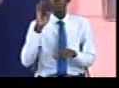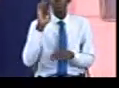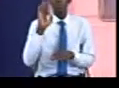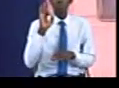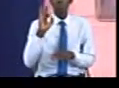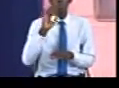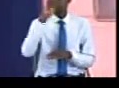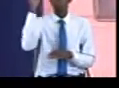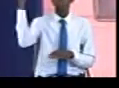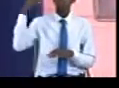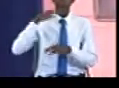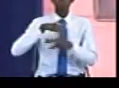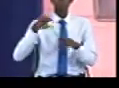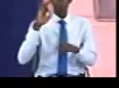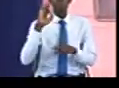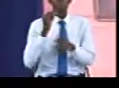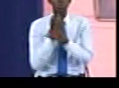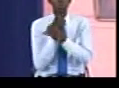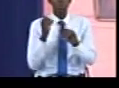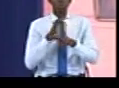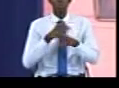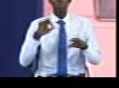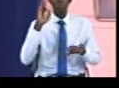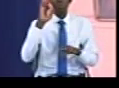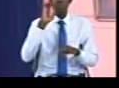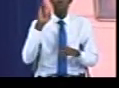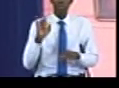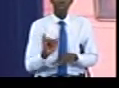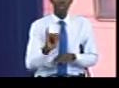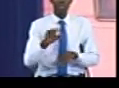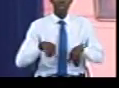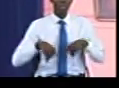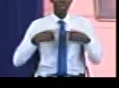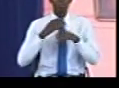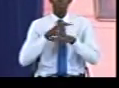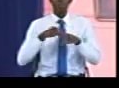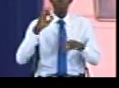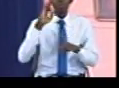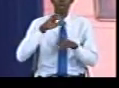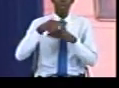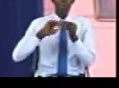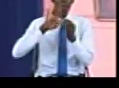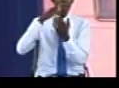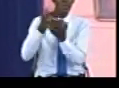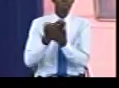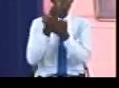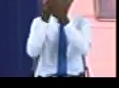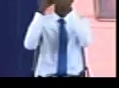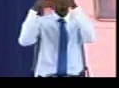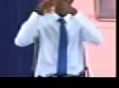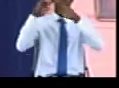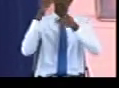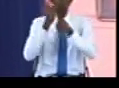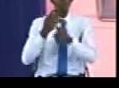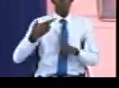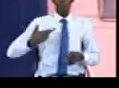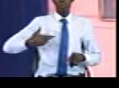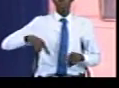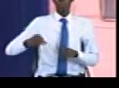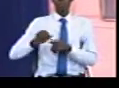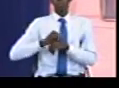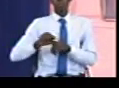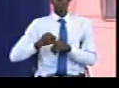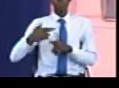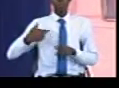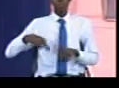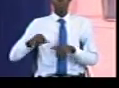salvation. They don't preach eternal life. They don't preach about getting to heaven. Just religion, just religion. And the grace of God is